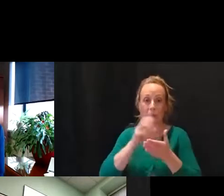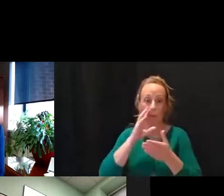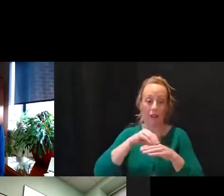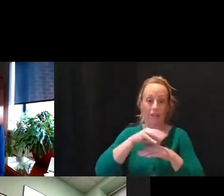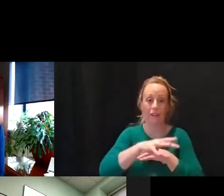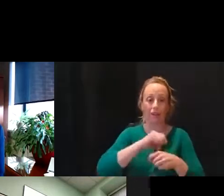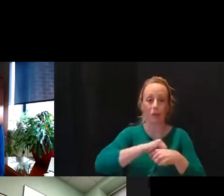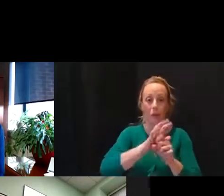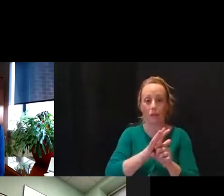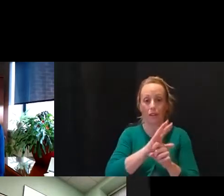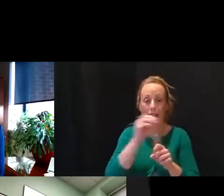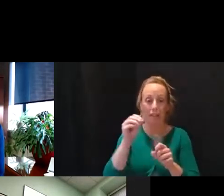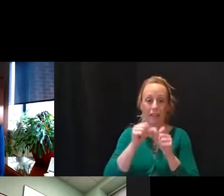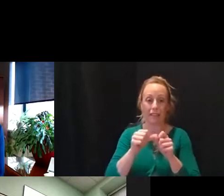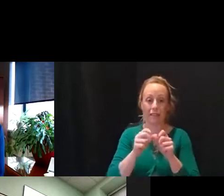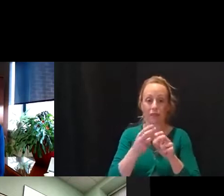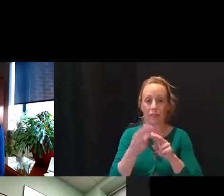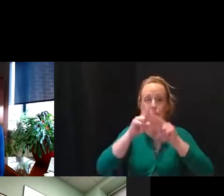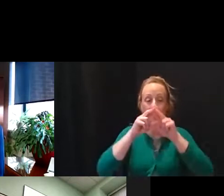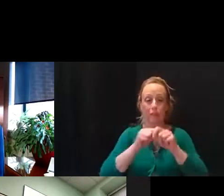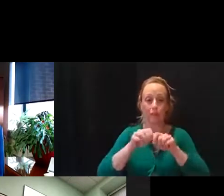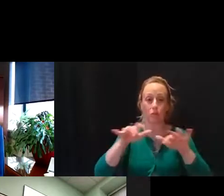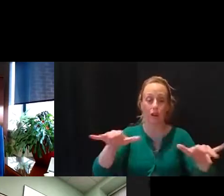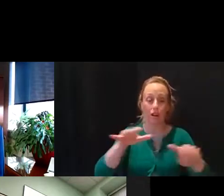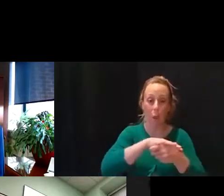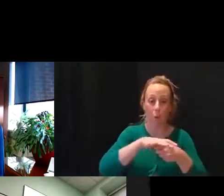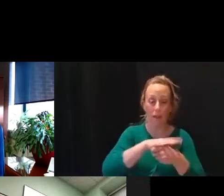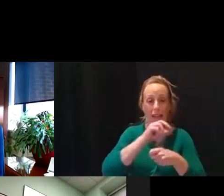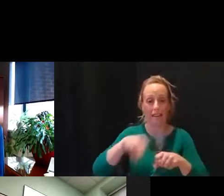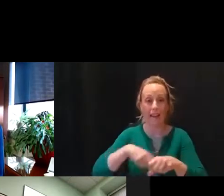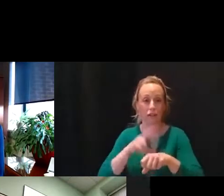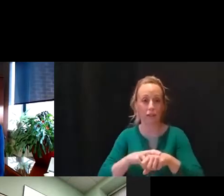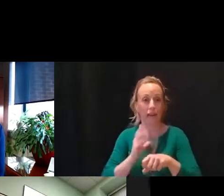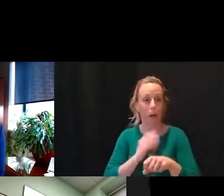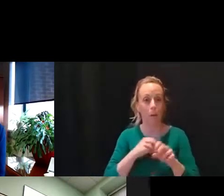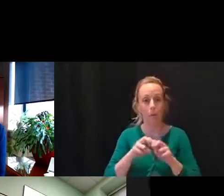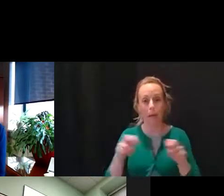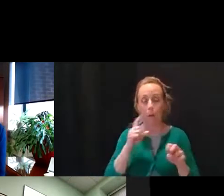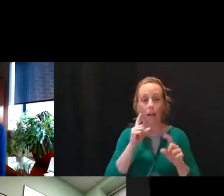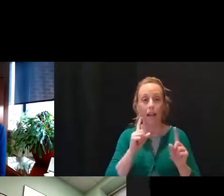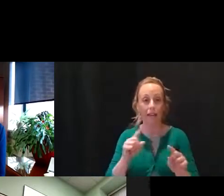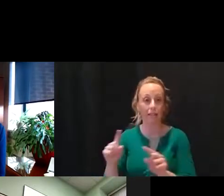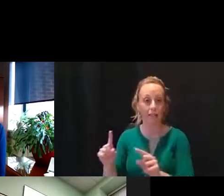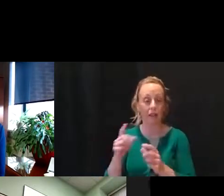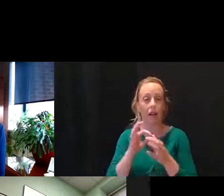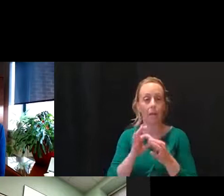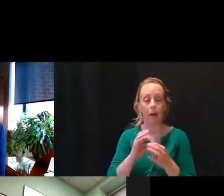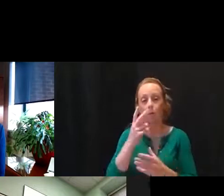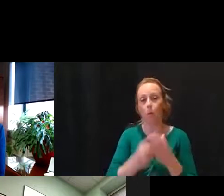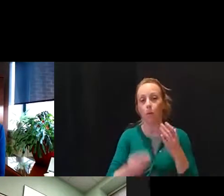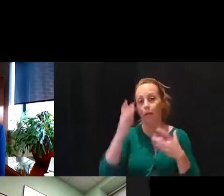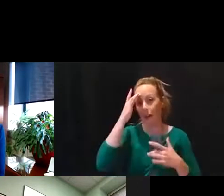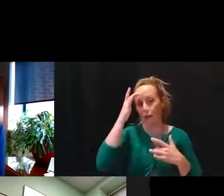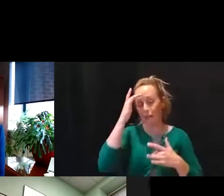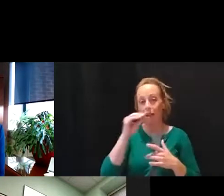of COVID-19 locally and nationally. Our panel will answer questions about both viruses and provide some